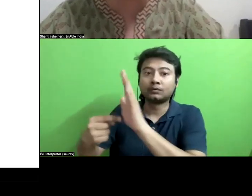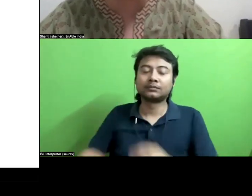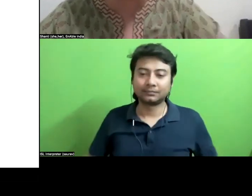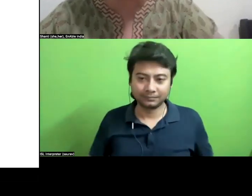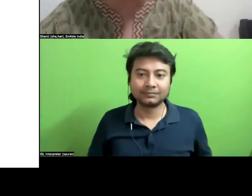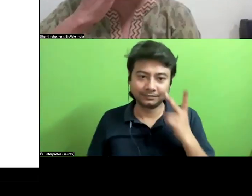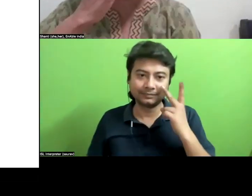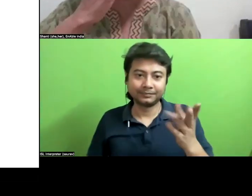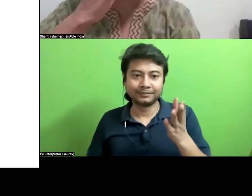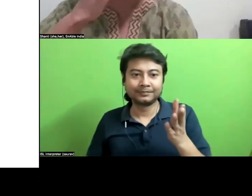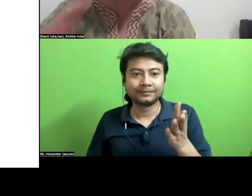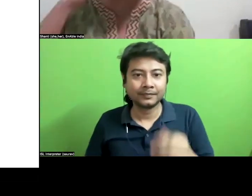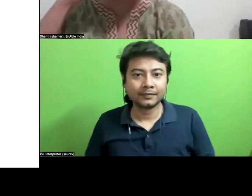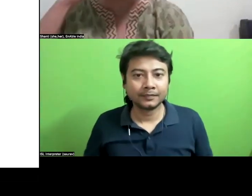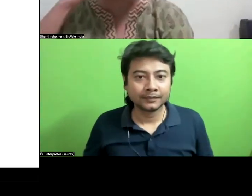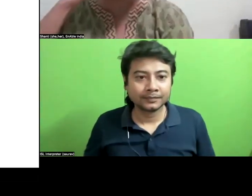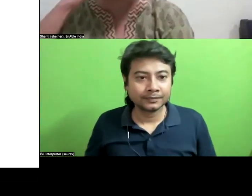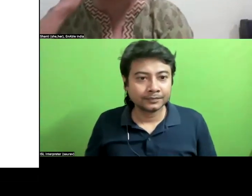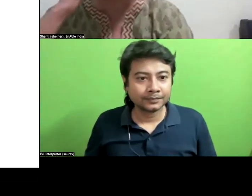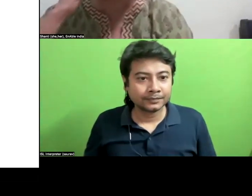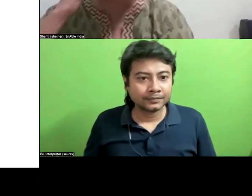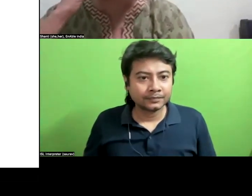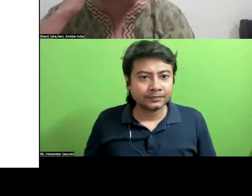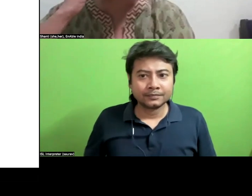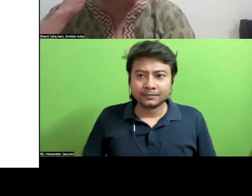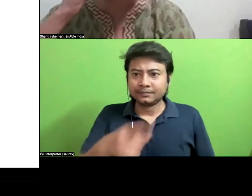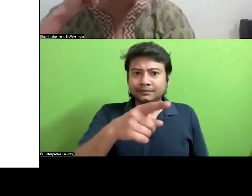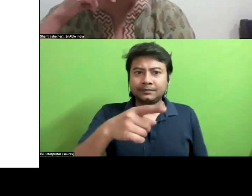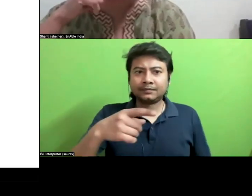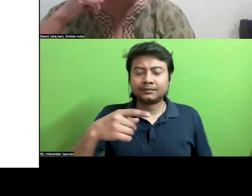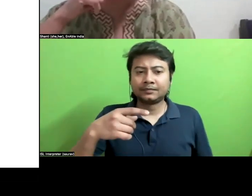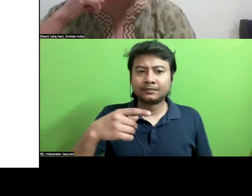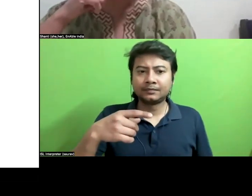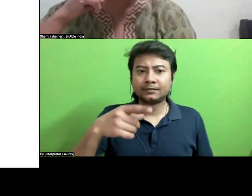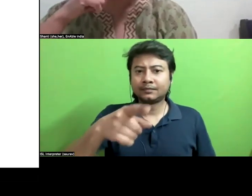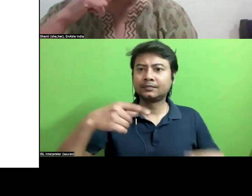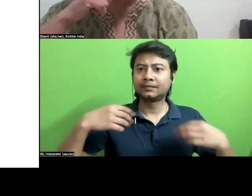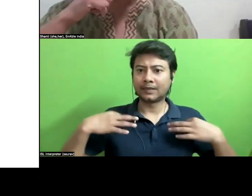In this video, you can see her putting the t-shirt on the bed.